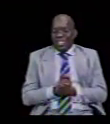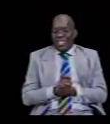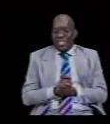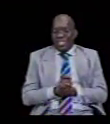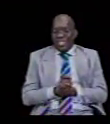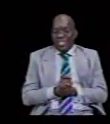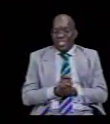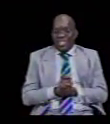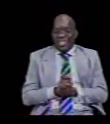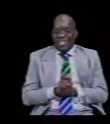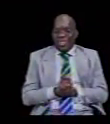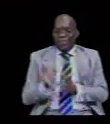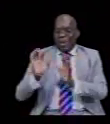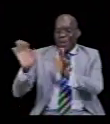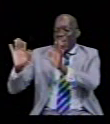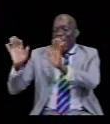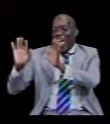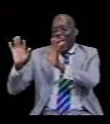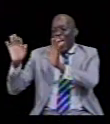journey. Safe journey. Safe